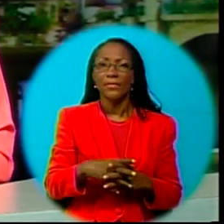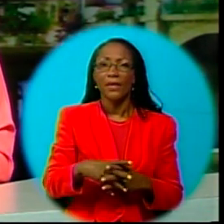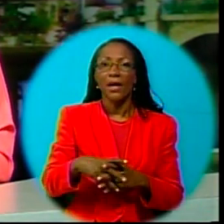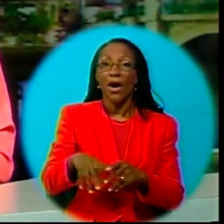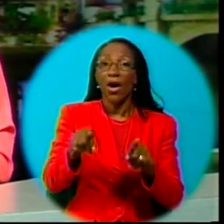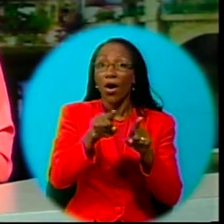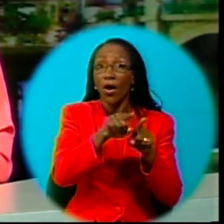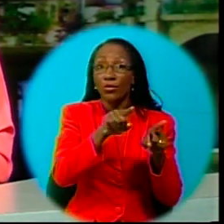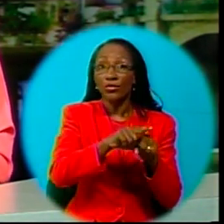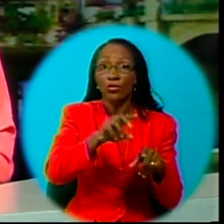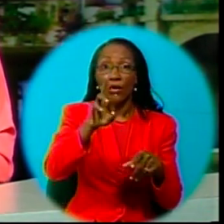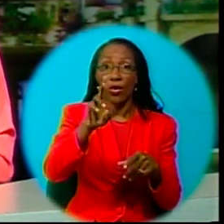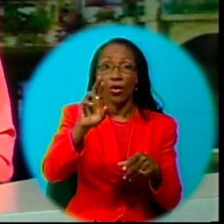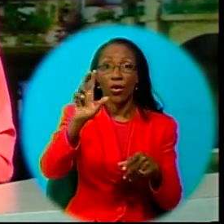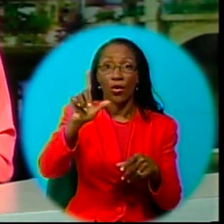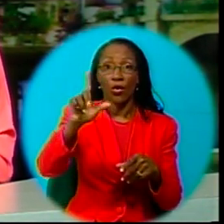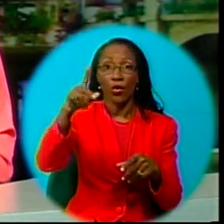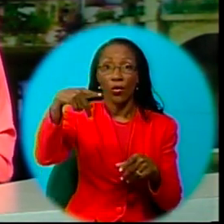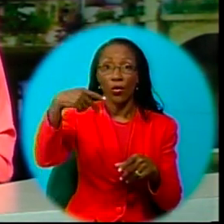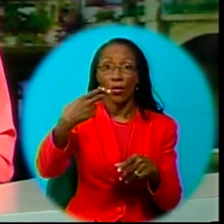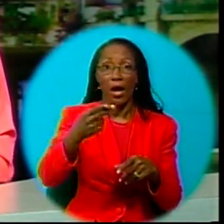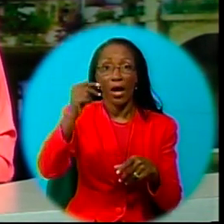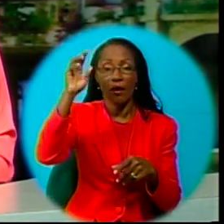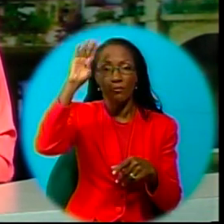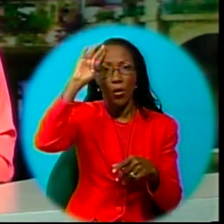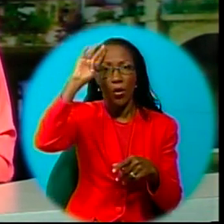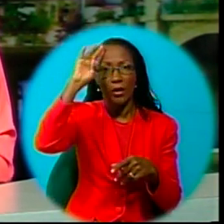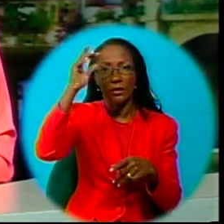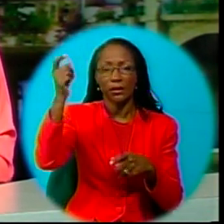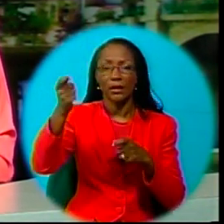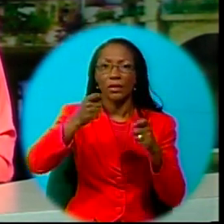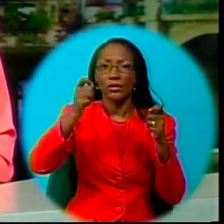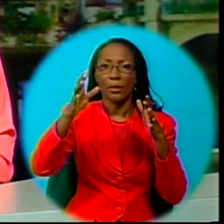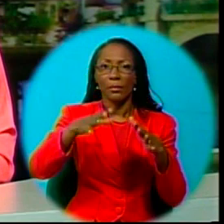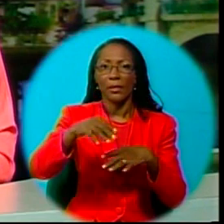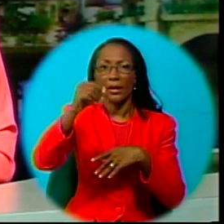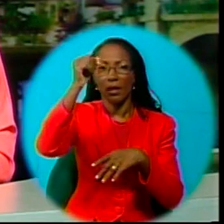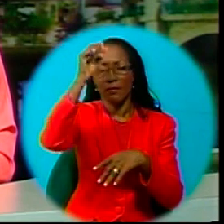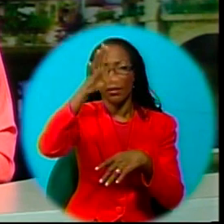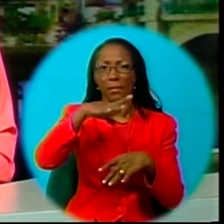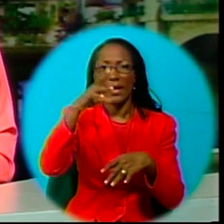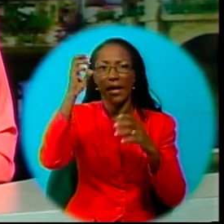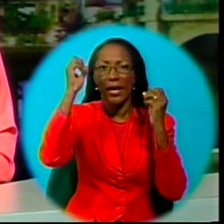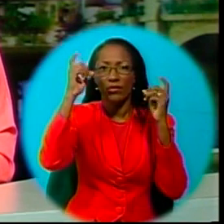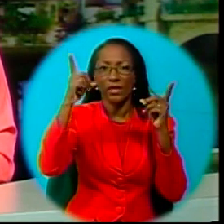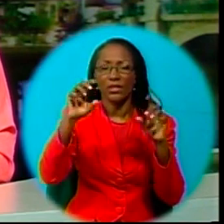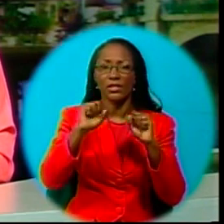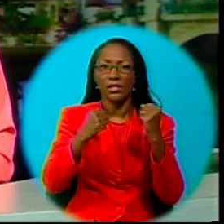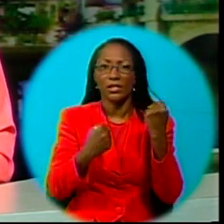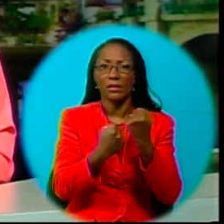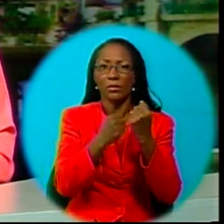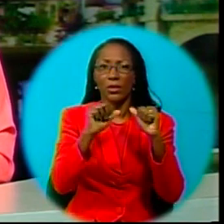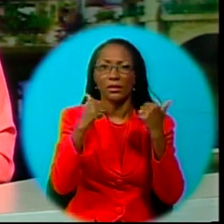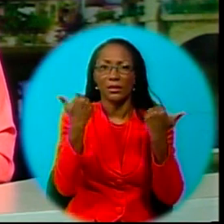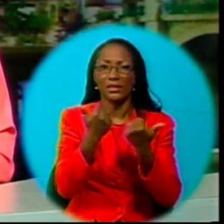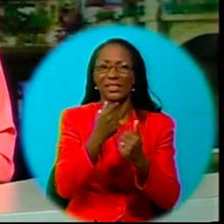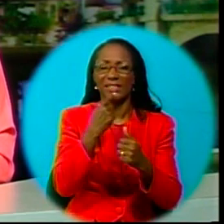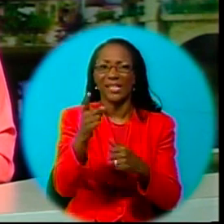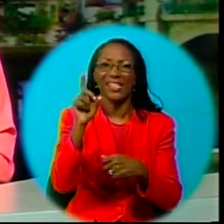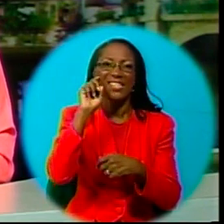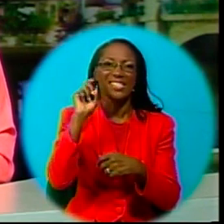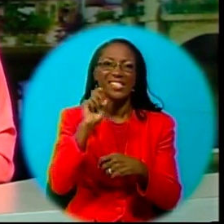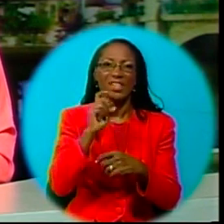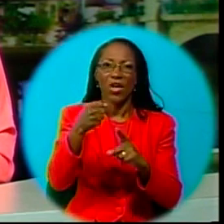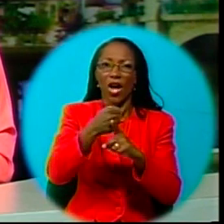Meanwhile, Ralph Boyce, chairman of the Men's Educational and Support Association, is concerned that sexual harassment